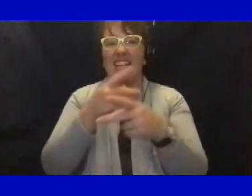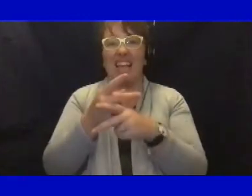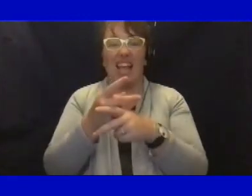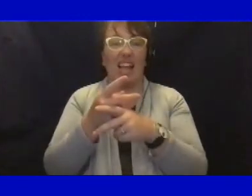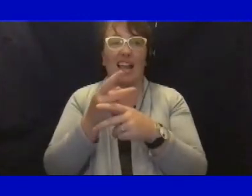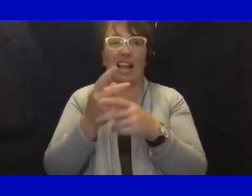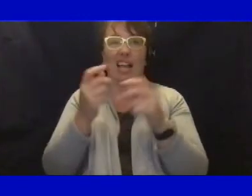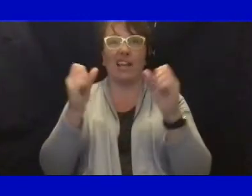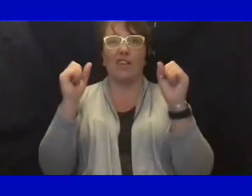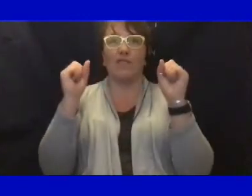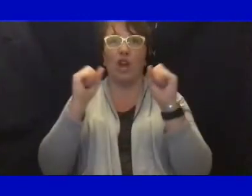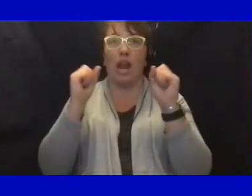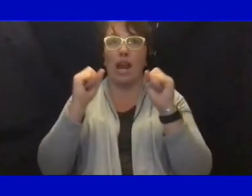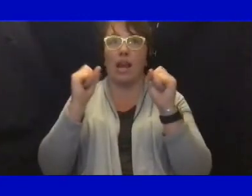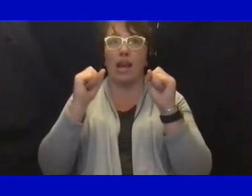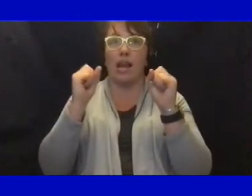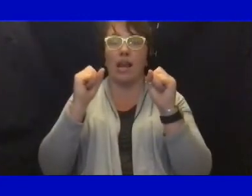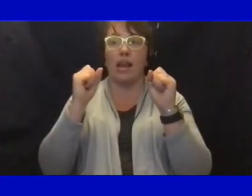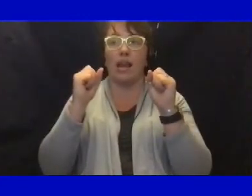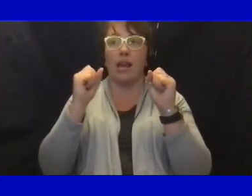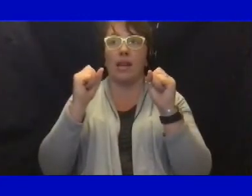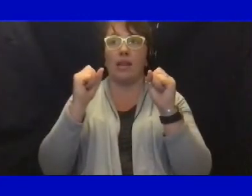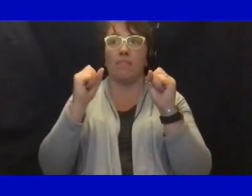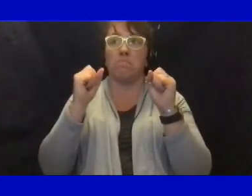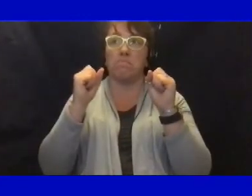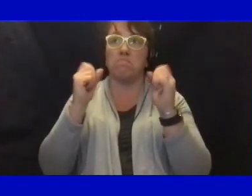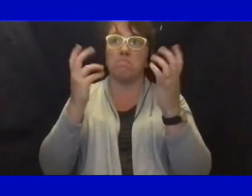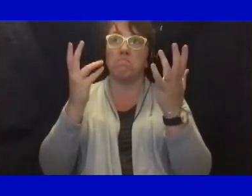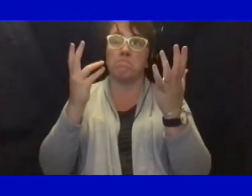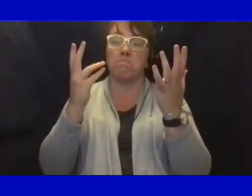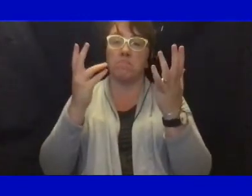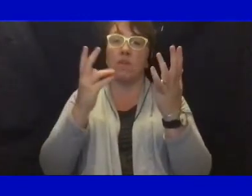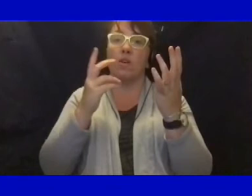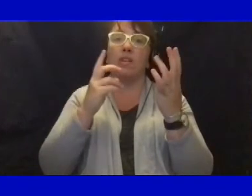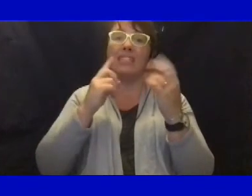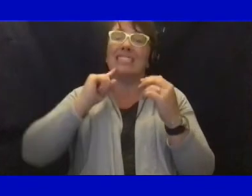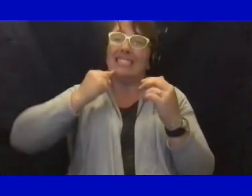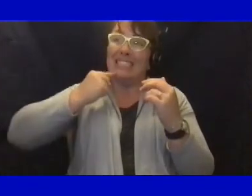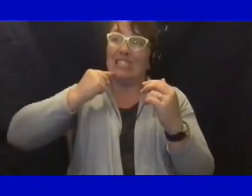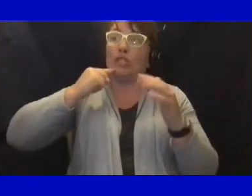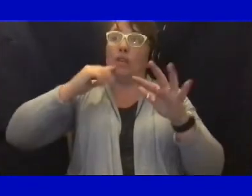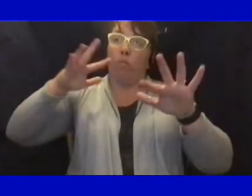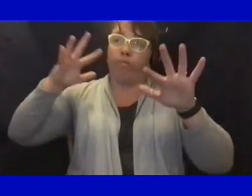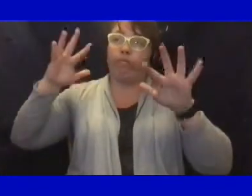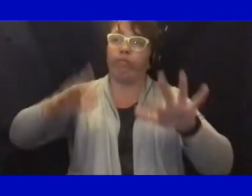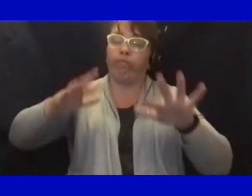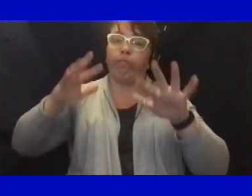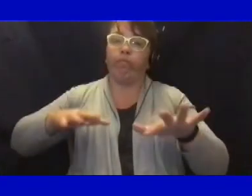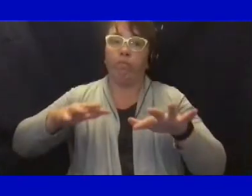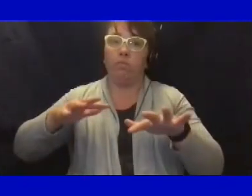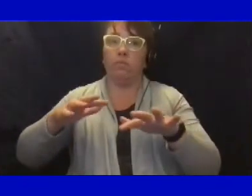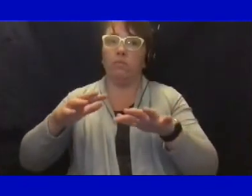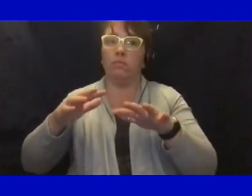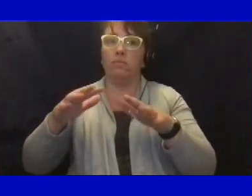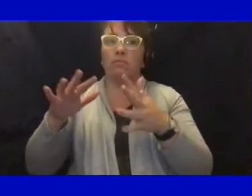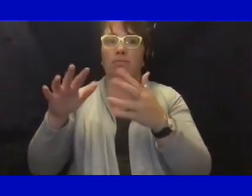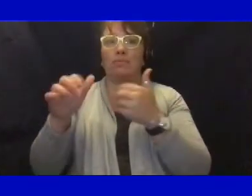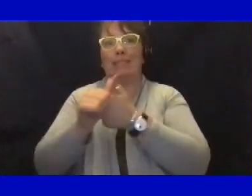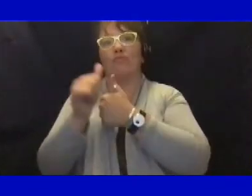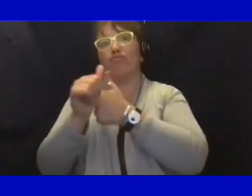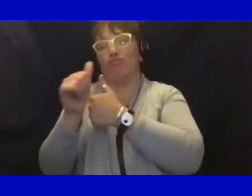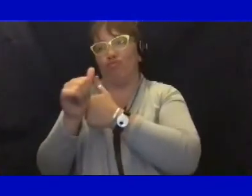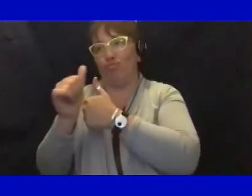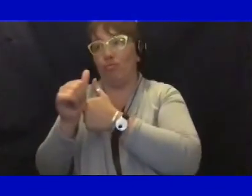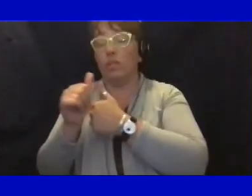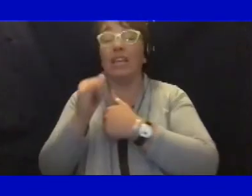wonderful because it would help the mountain heal. It takes intense rainfall, like a light thunderstorm or stronger, to actually cause these canyons to